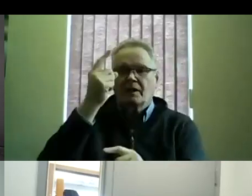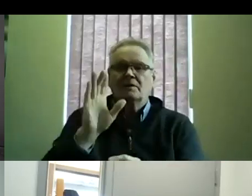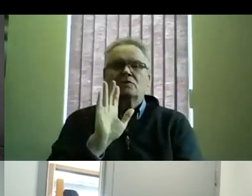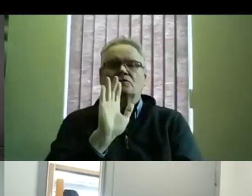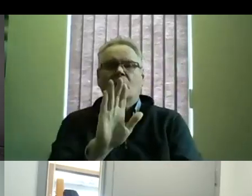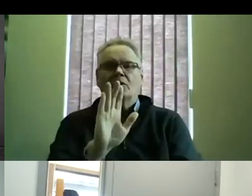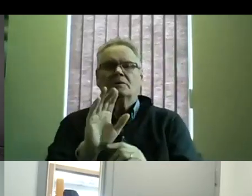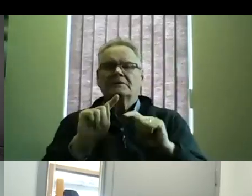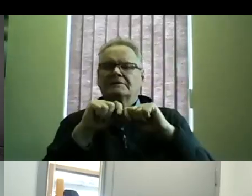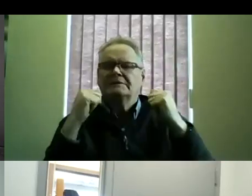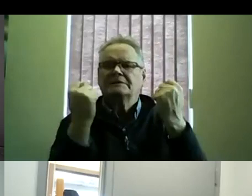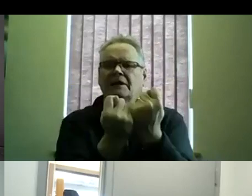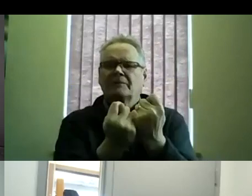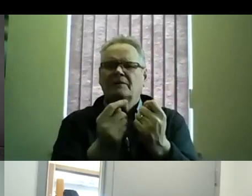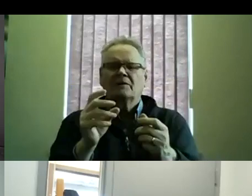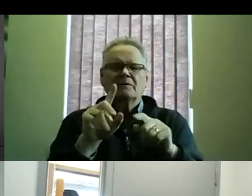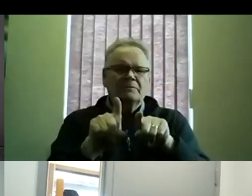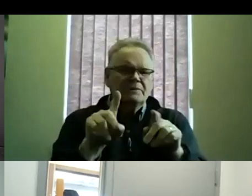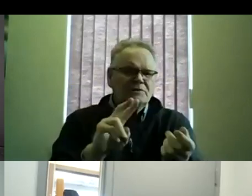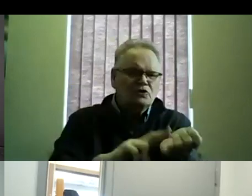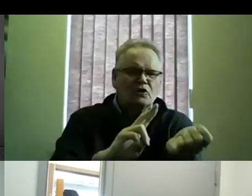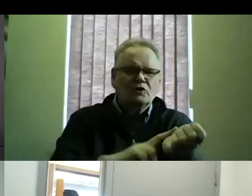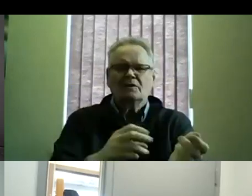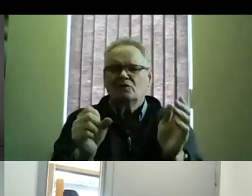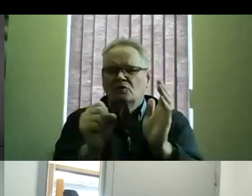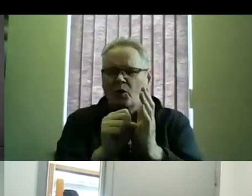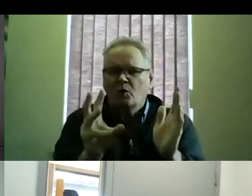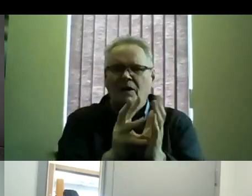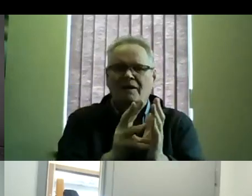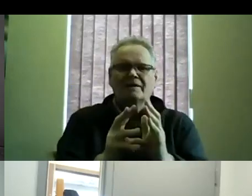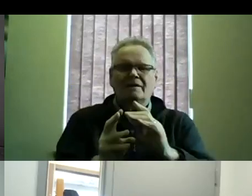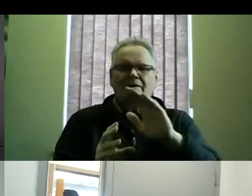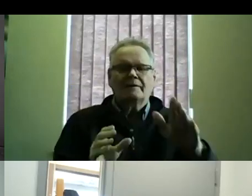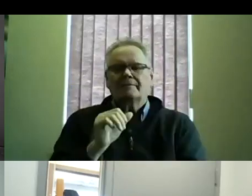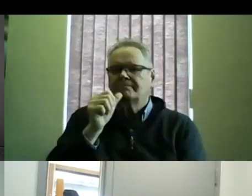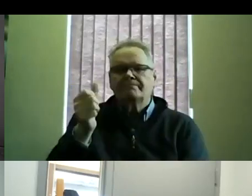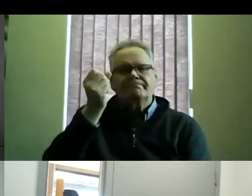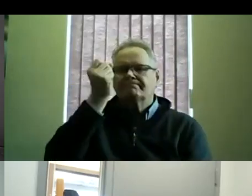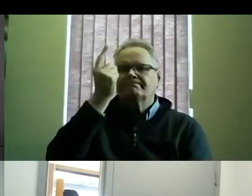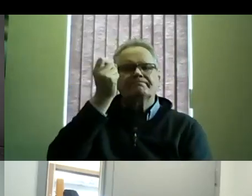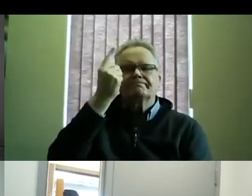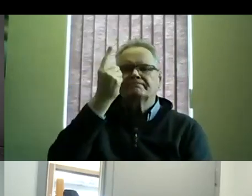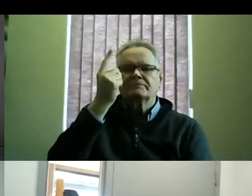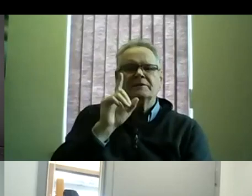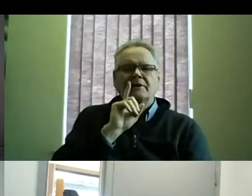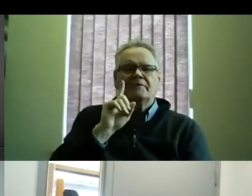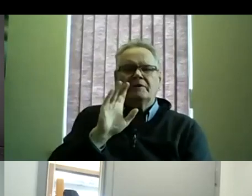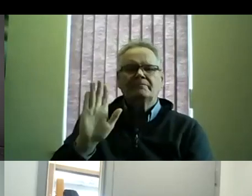and it is very, unique. So in terms of that team approach, the social